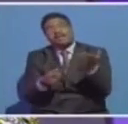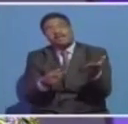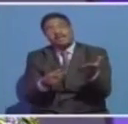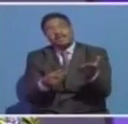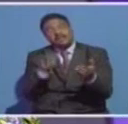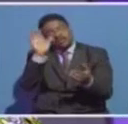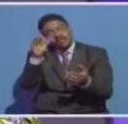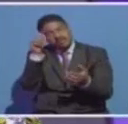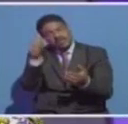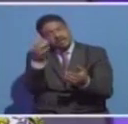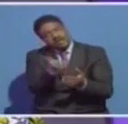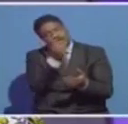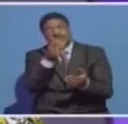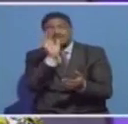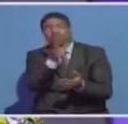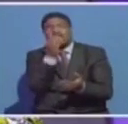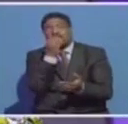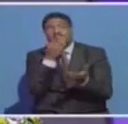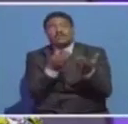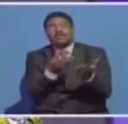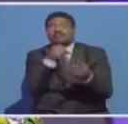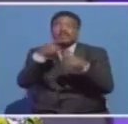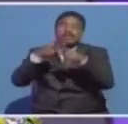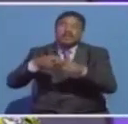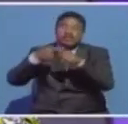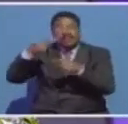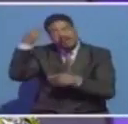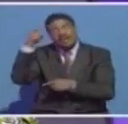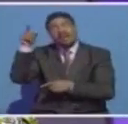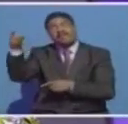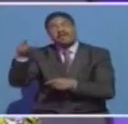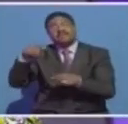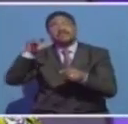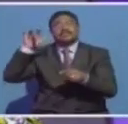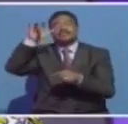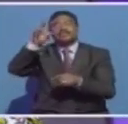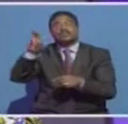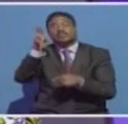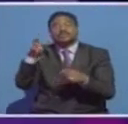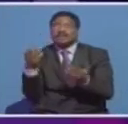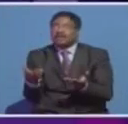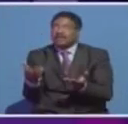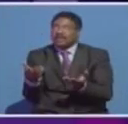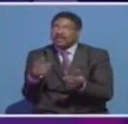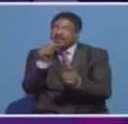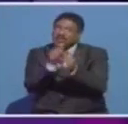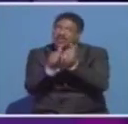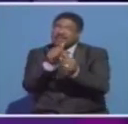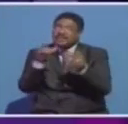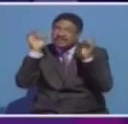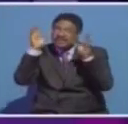own food instead of relying on government to airlift food to them. Which ones are the worst hit areas? The